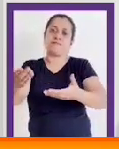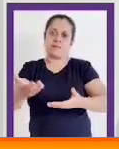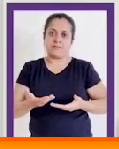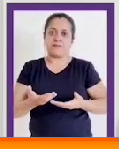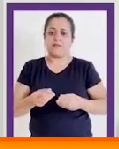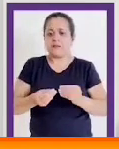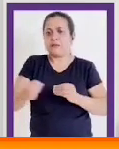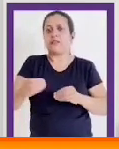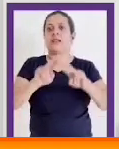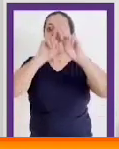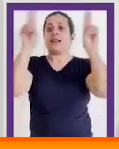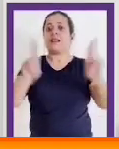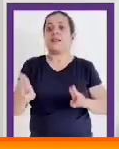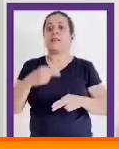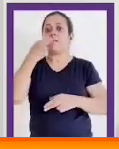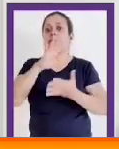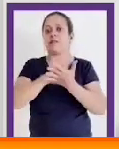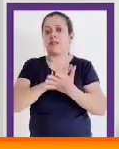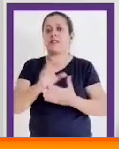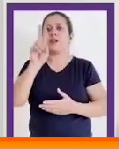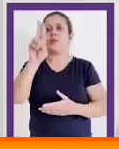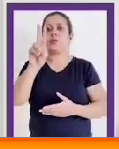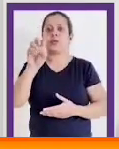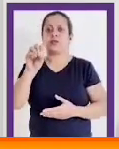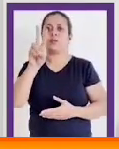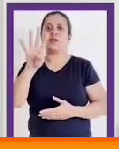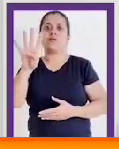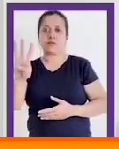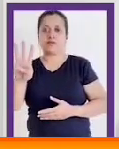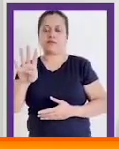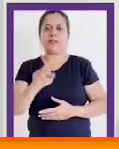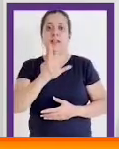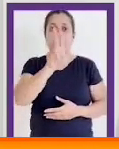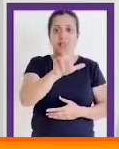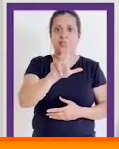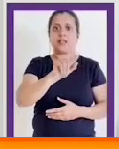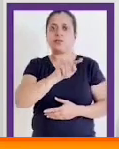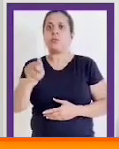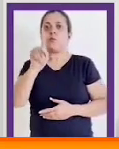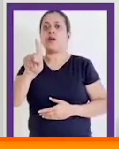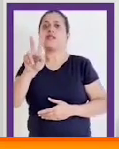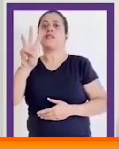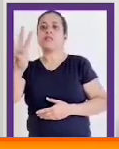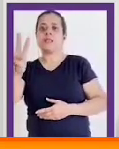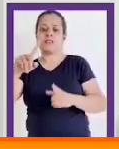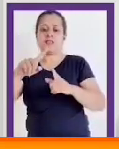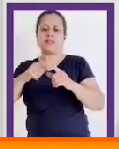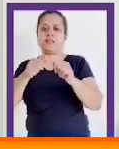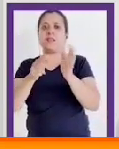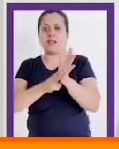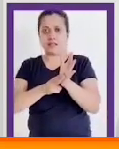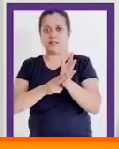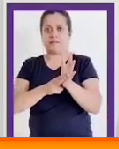you all to the upcoming International Purple Fest 2024 from the 8th till the 13th of